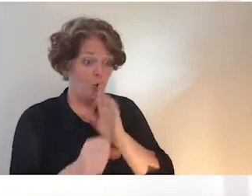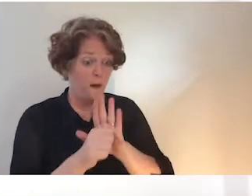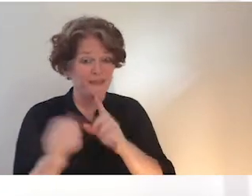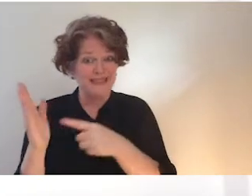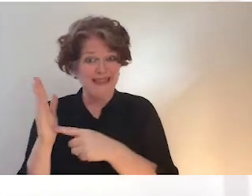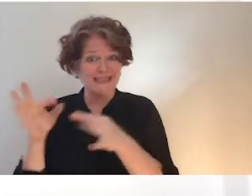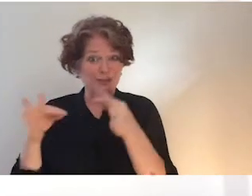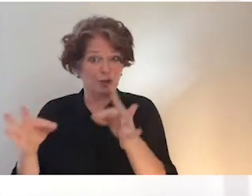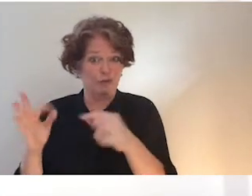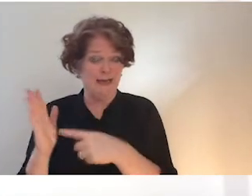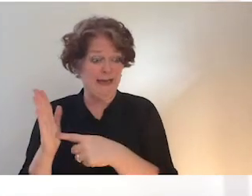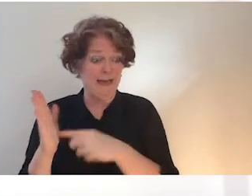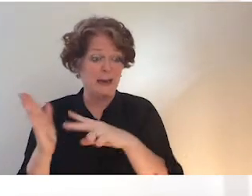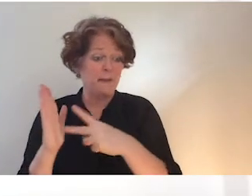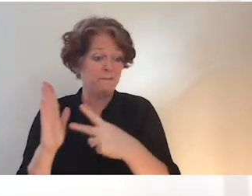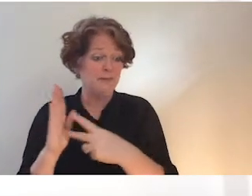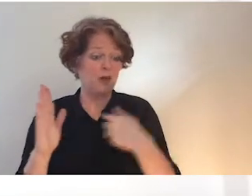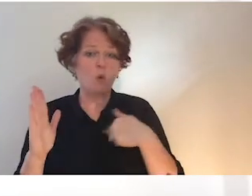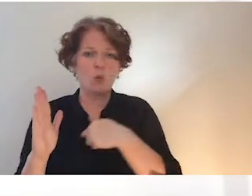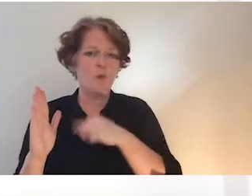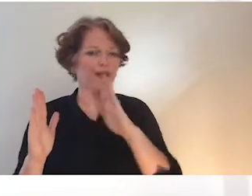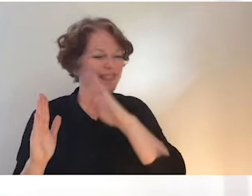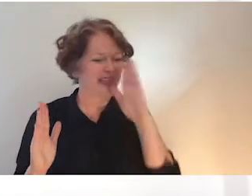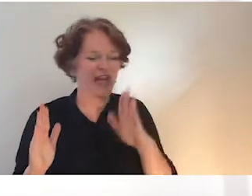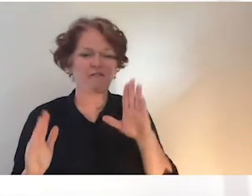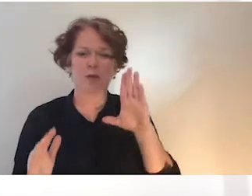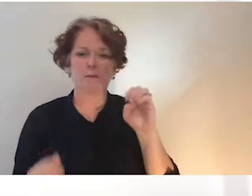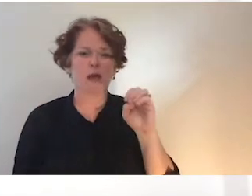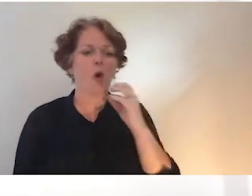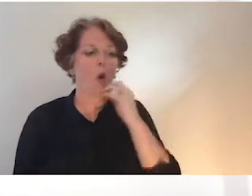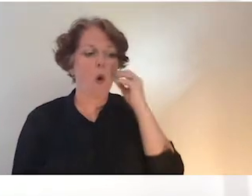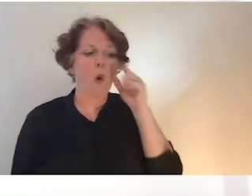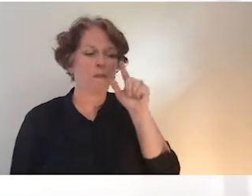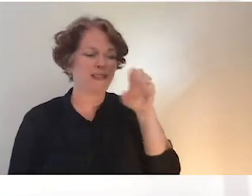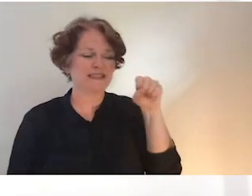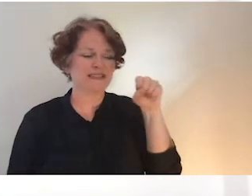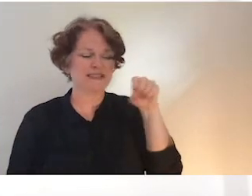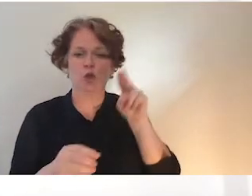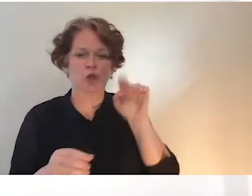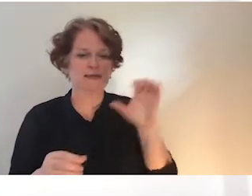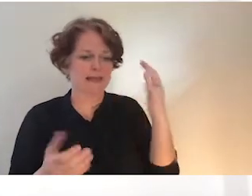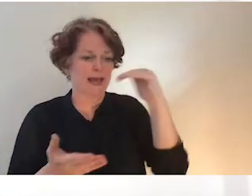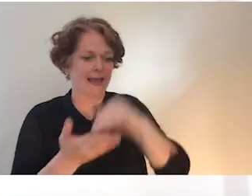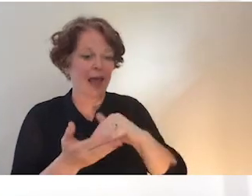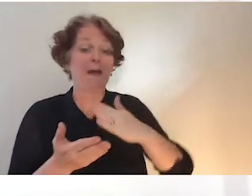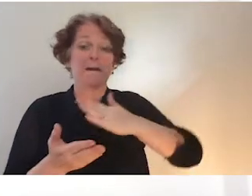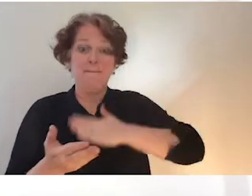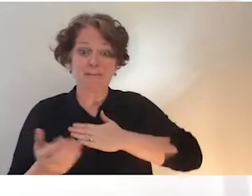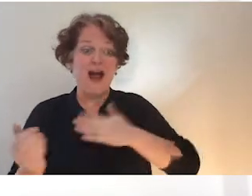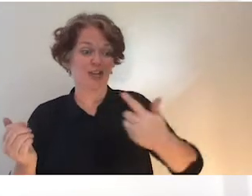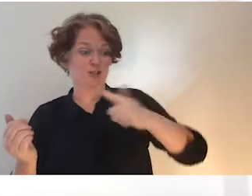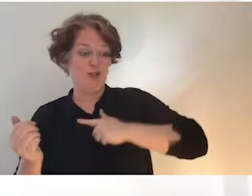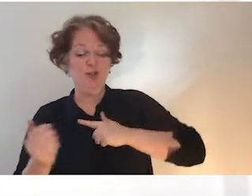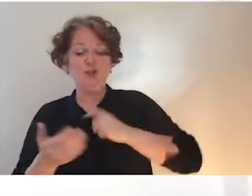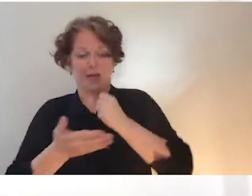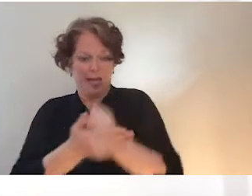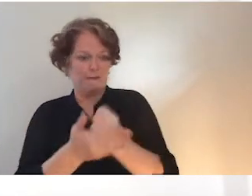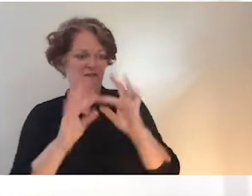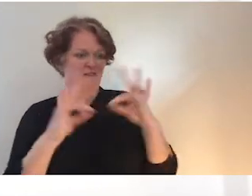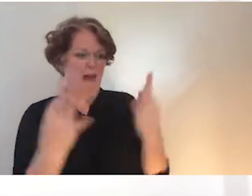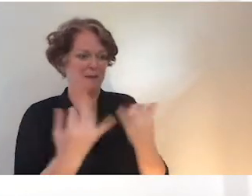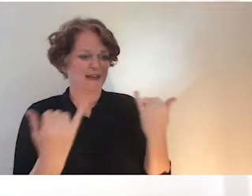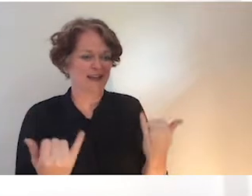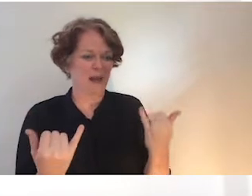you that this degree means we will never be homeless in New York City again. It's Mommy's turn to help the family